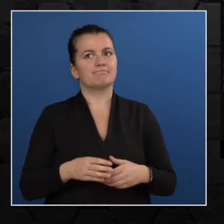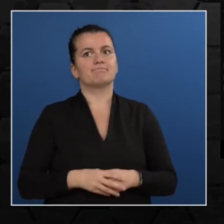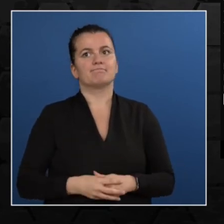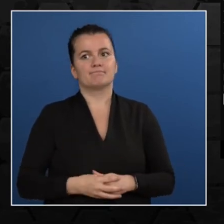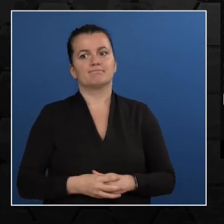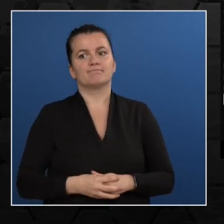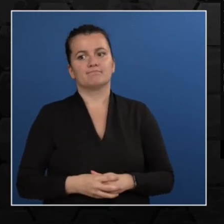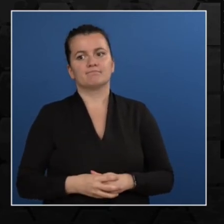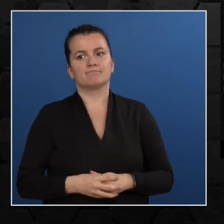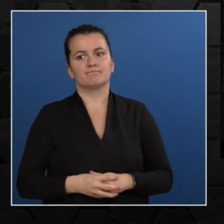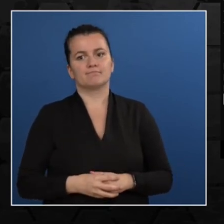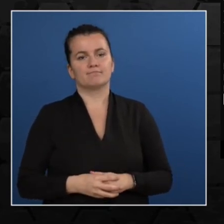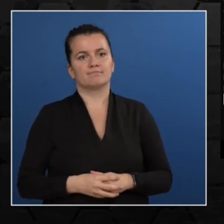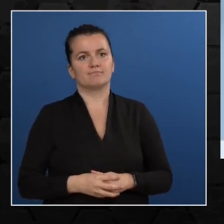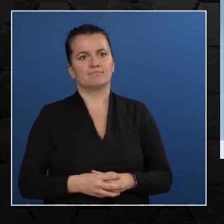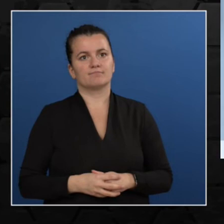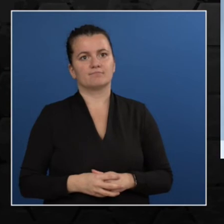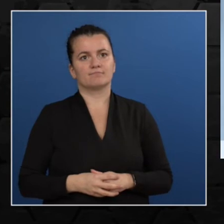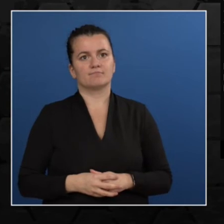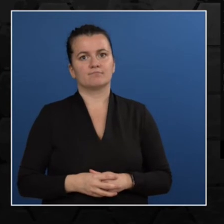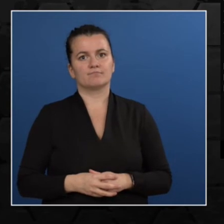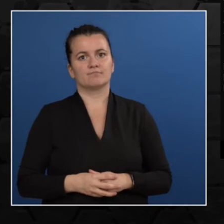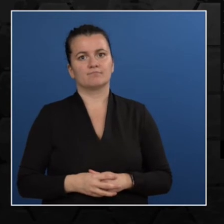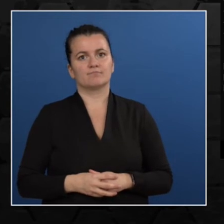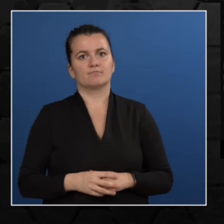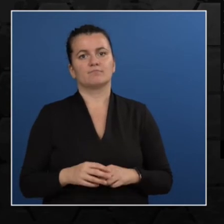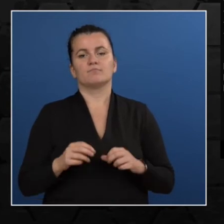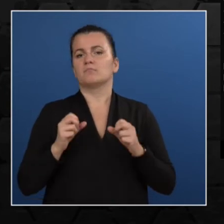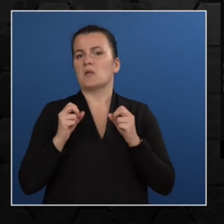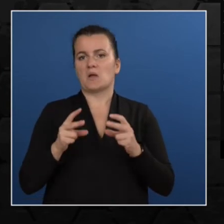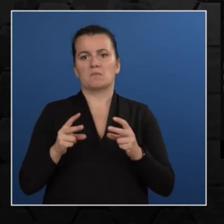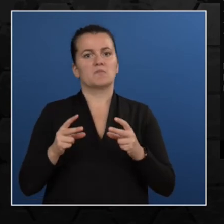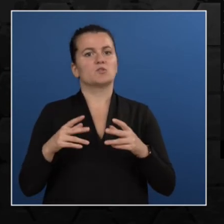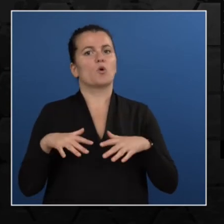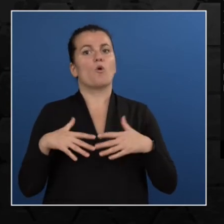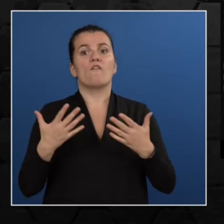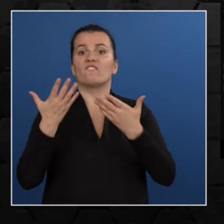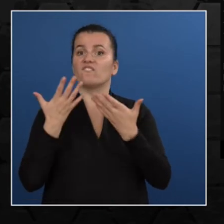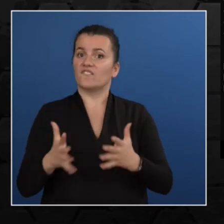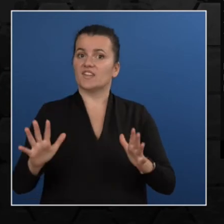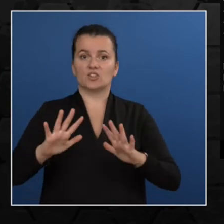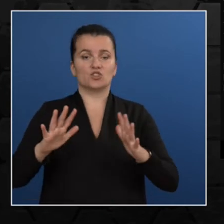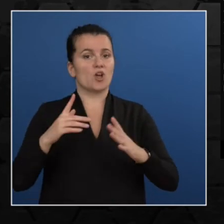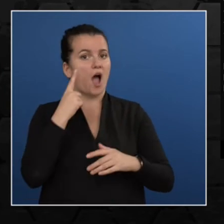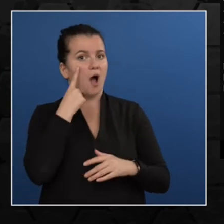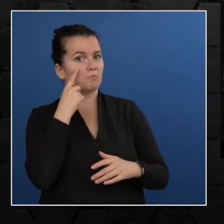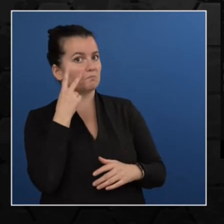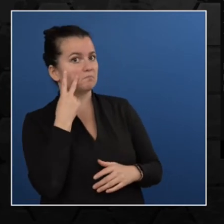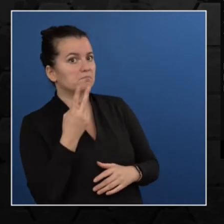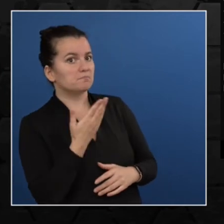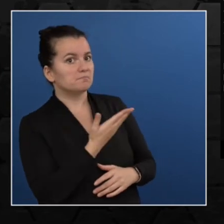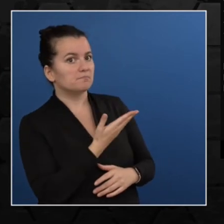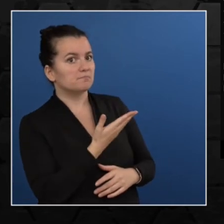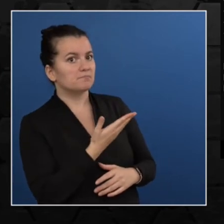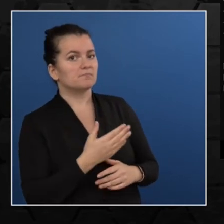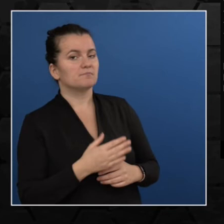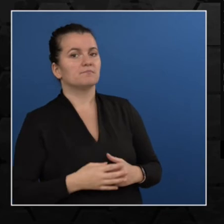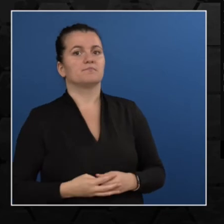But let me just show you the end results of what is expected.